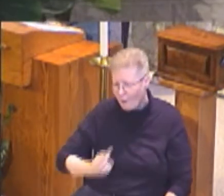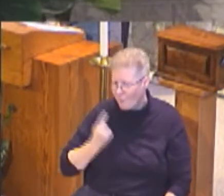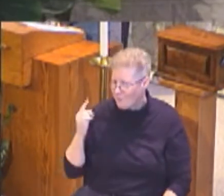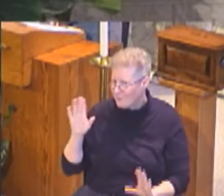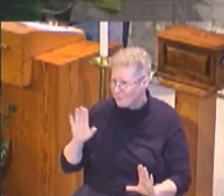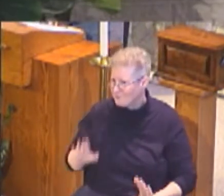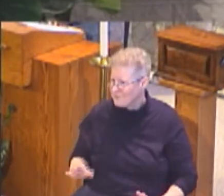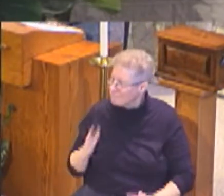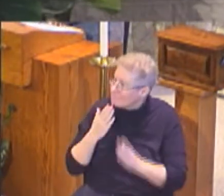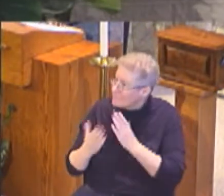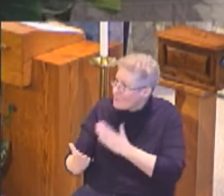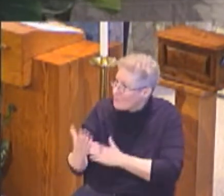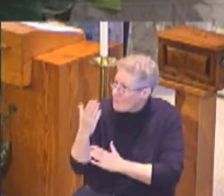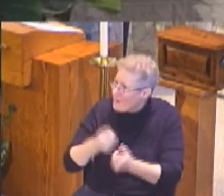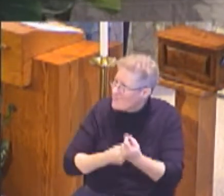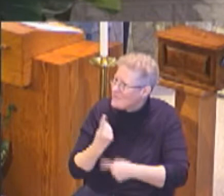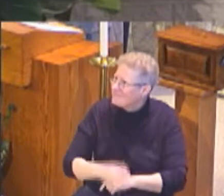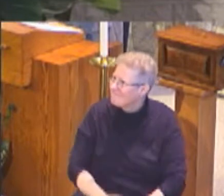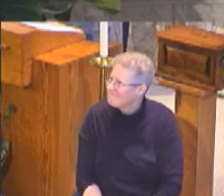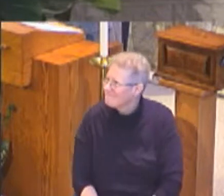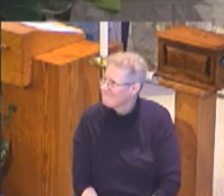Good morning, everyone.